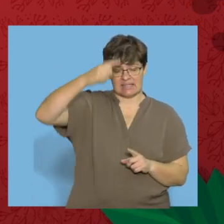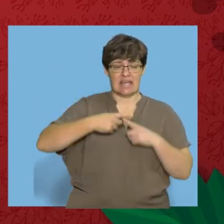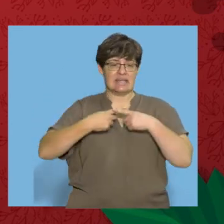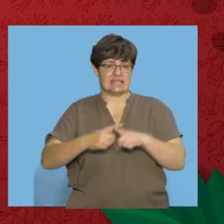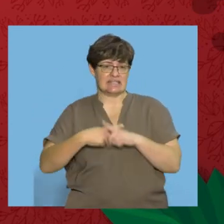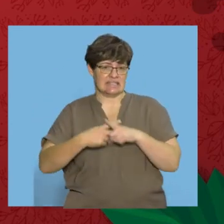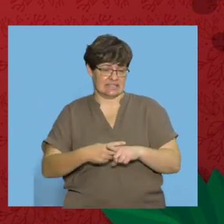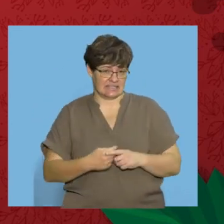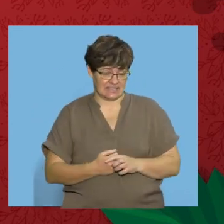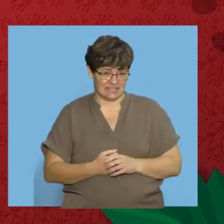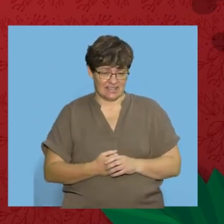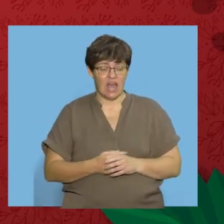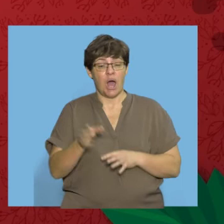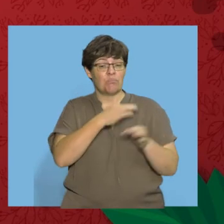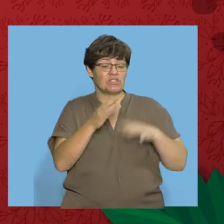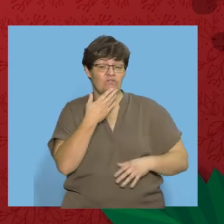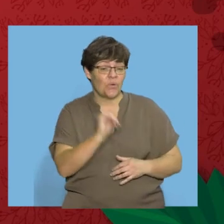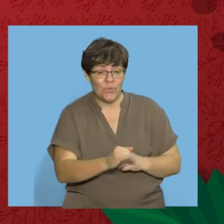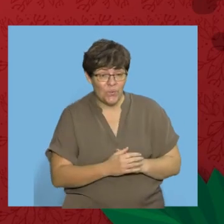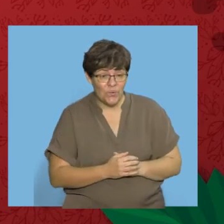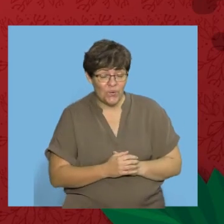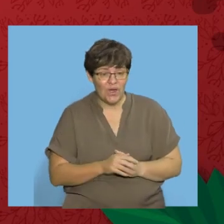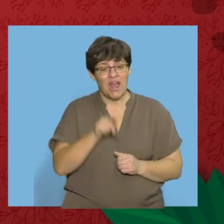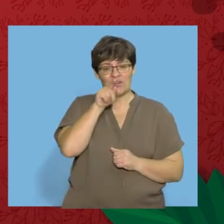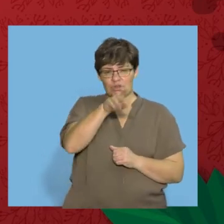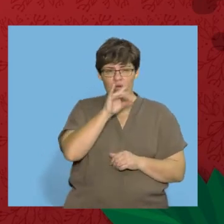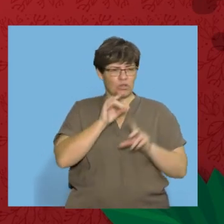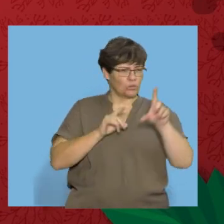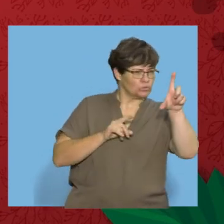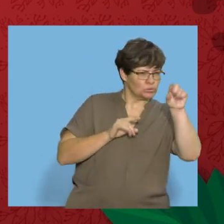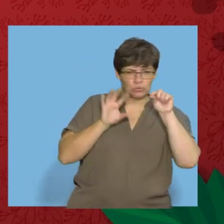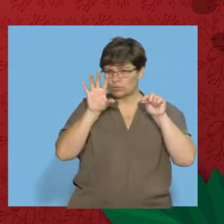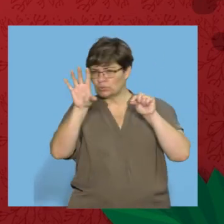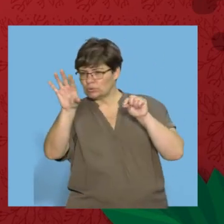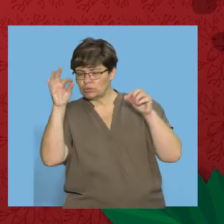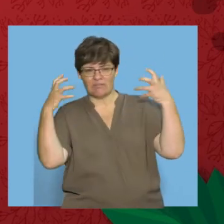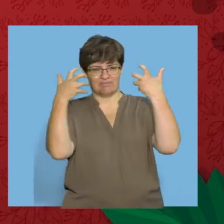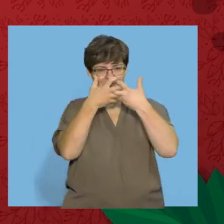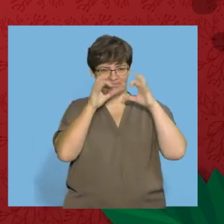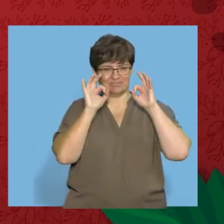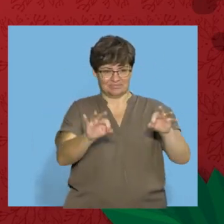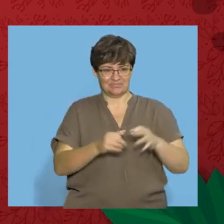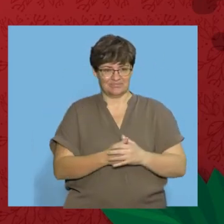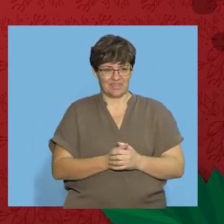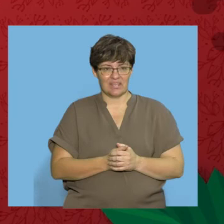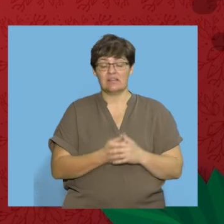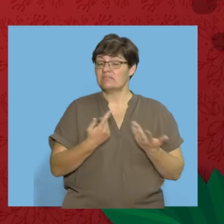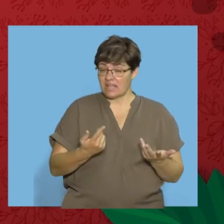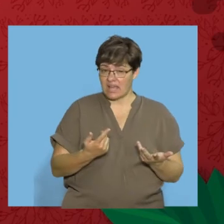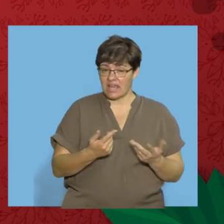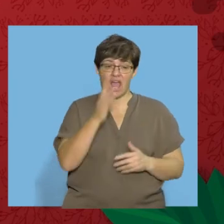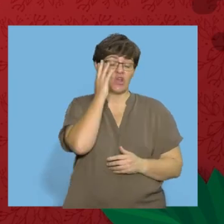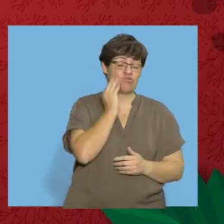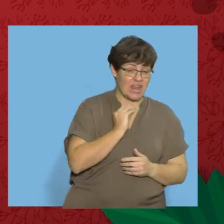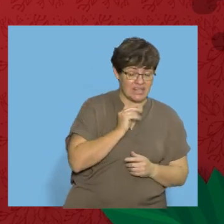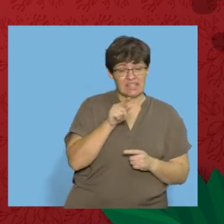A present for whom? And you must choose the person who fits a present and say, Granny, the